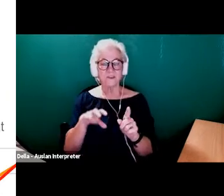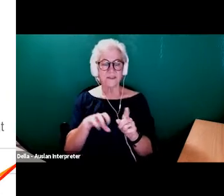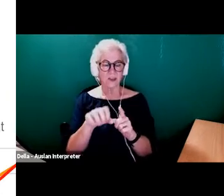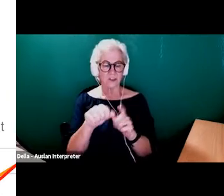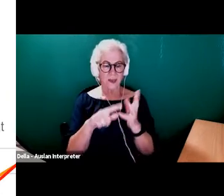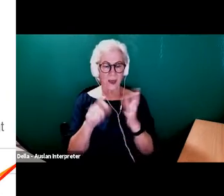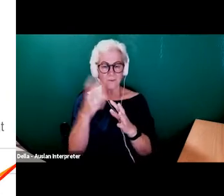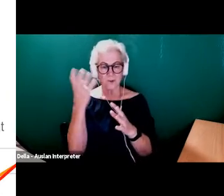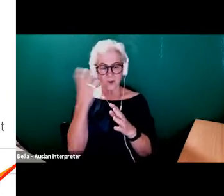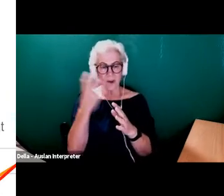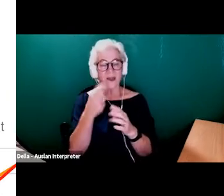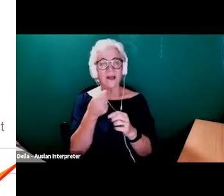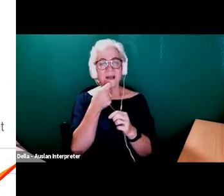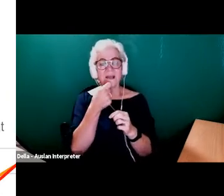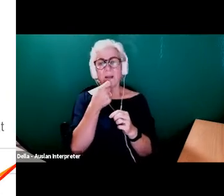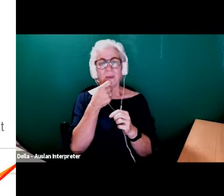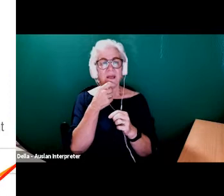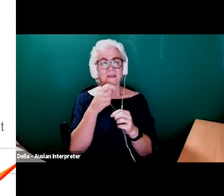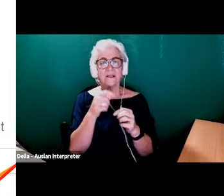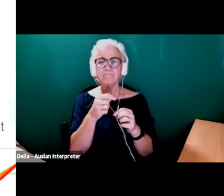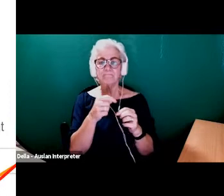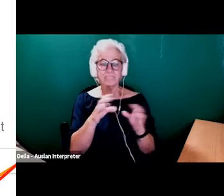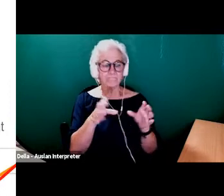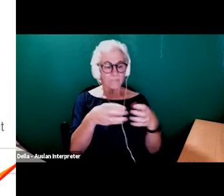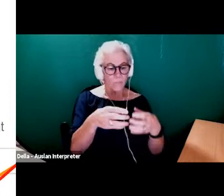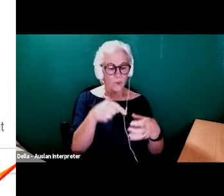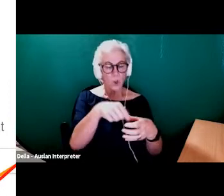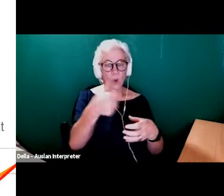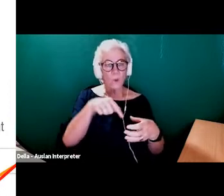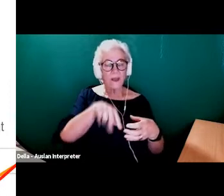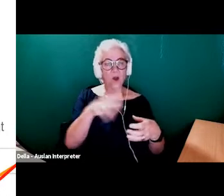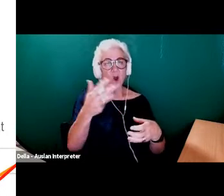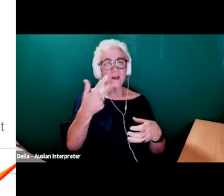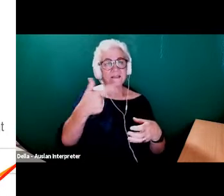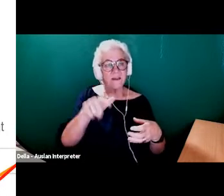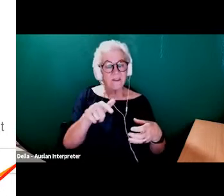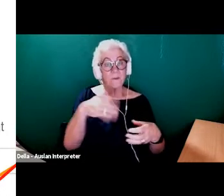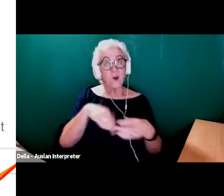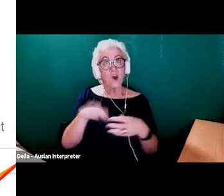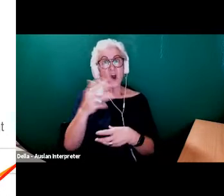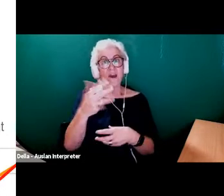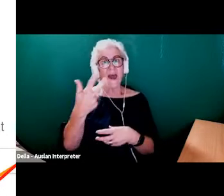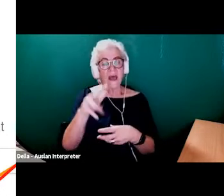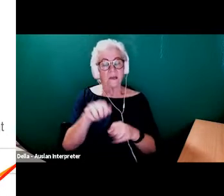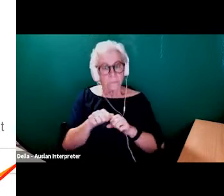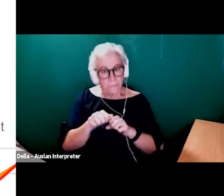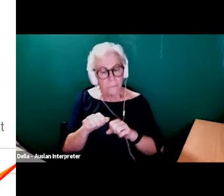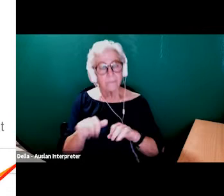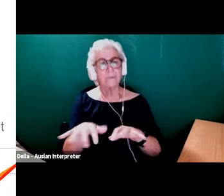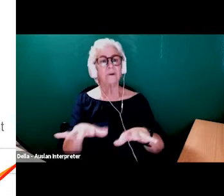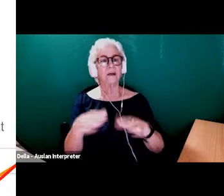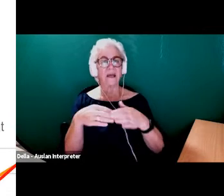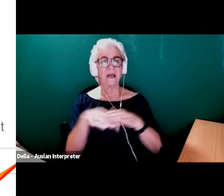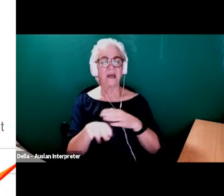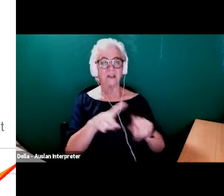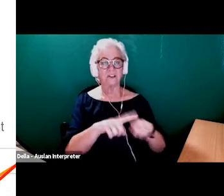There was fairly small scale heroin use throughout the 1970s, but from the 1980s, for a range of reasons, there were increases in the number of